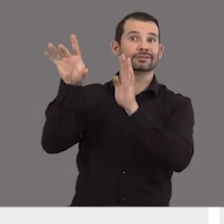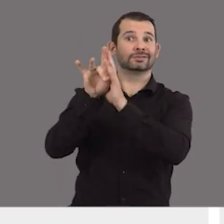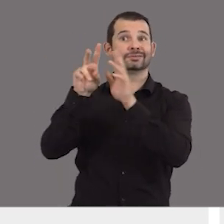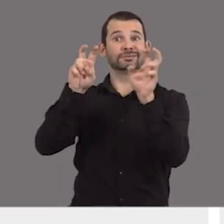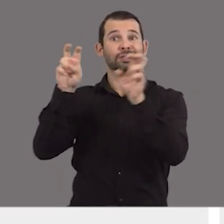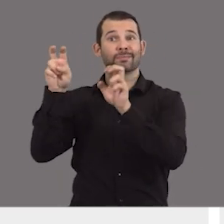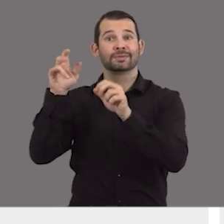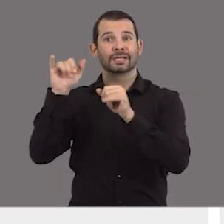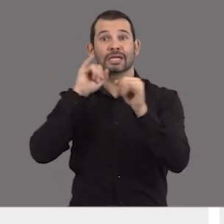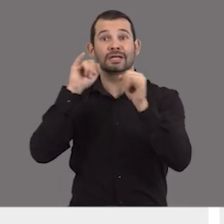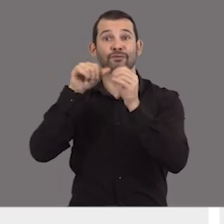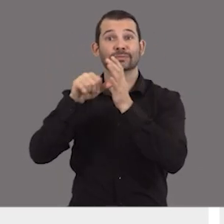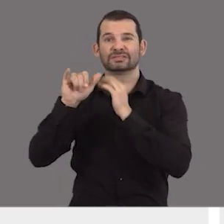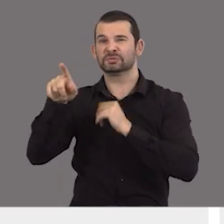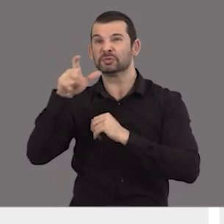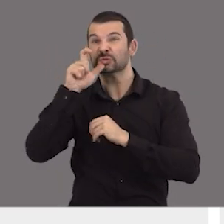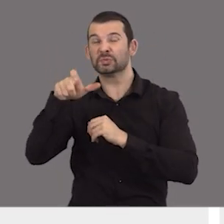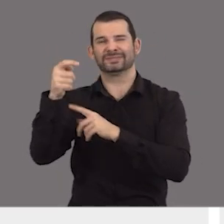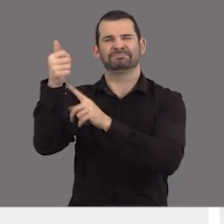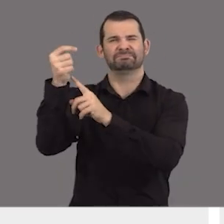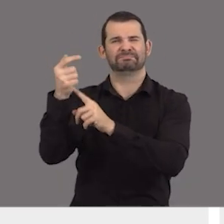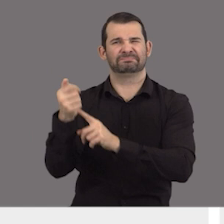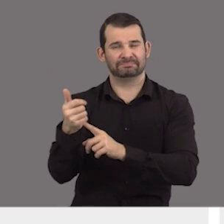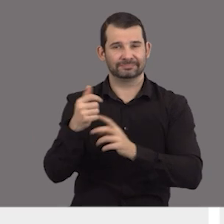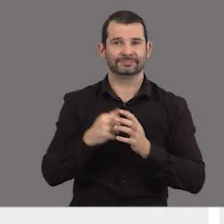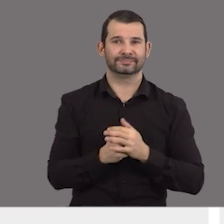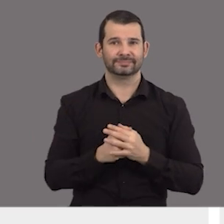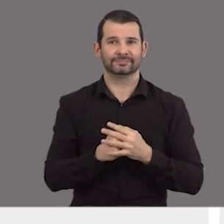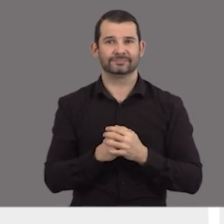pre-selected topics on the interview page that you don't need.